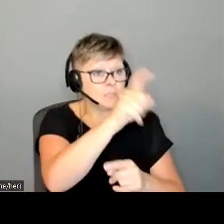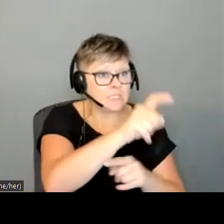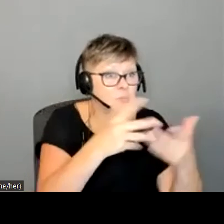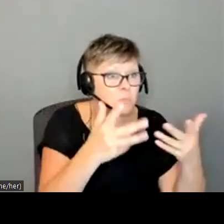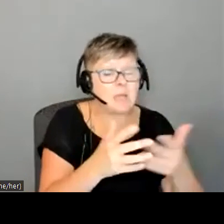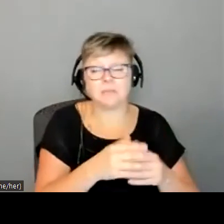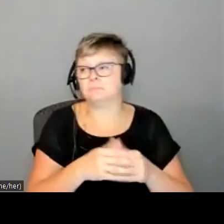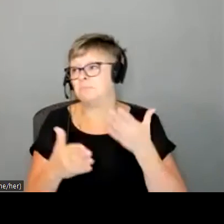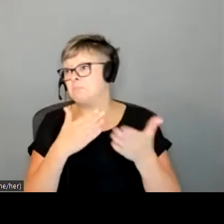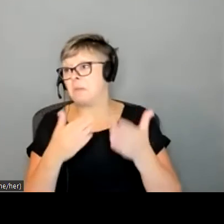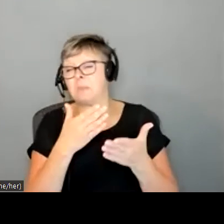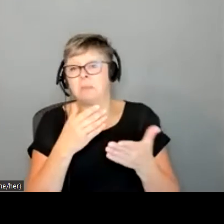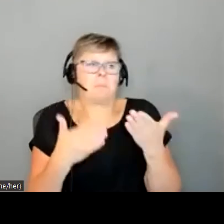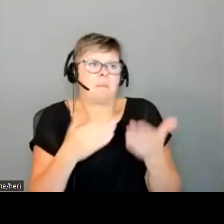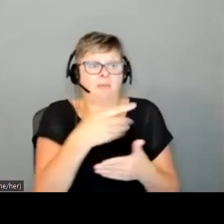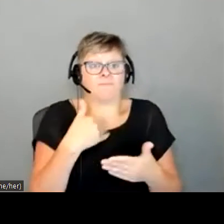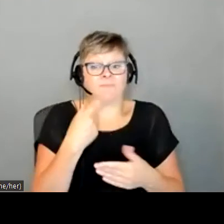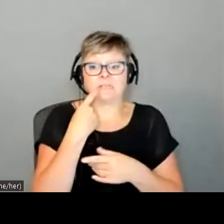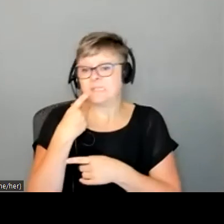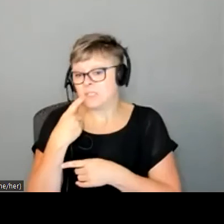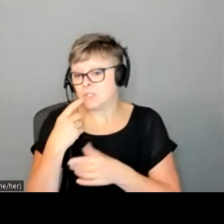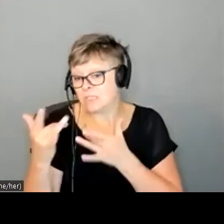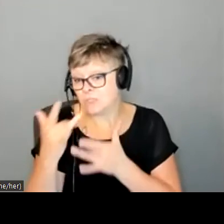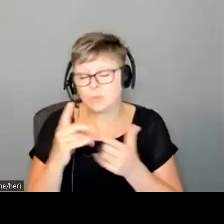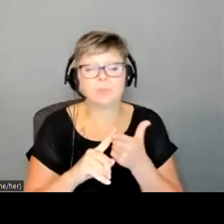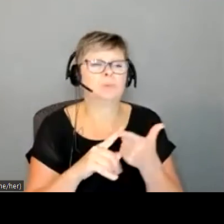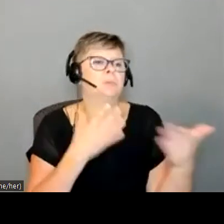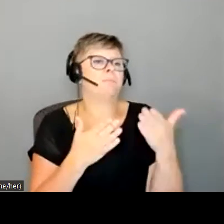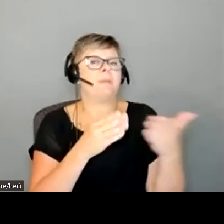addiction issues or they're isolated,